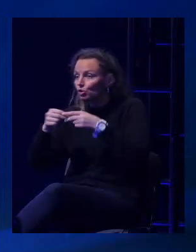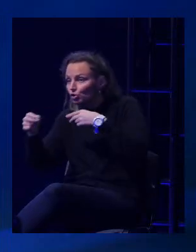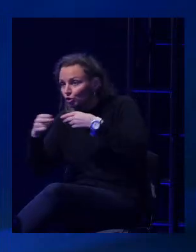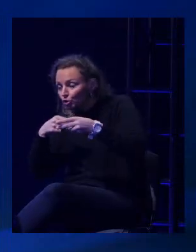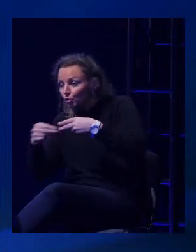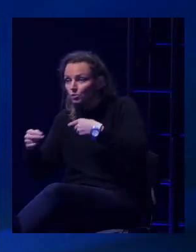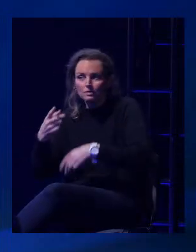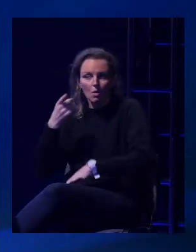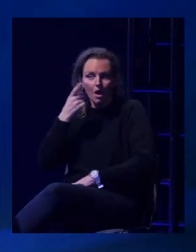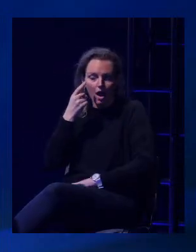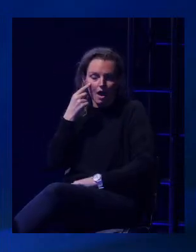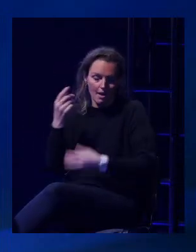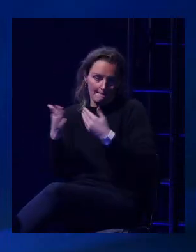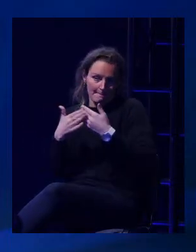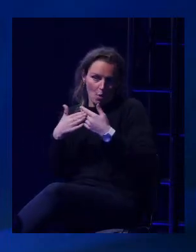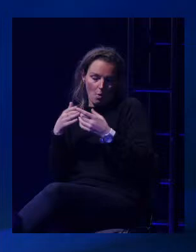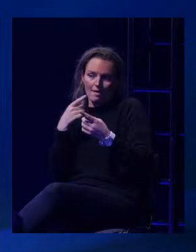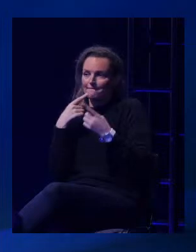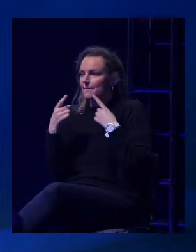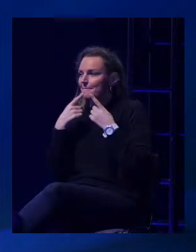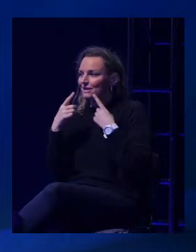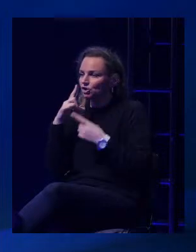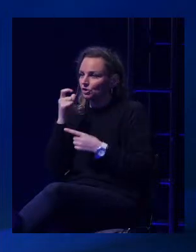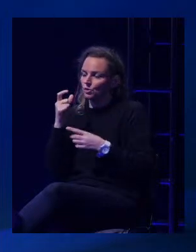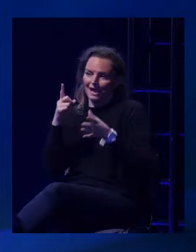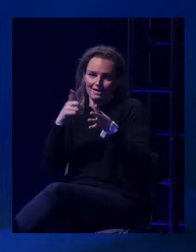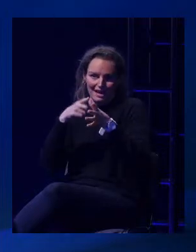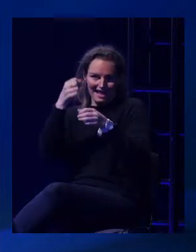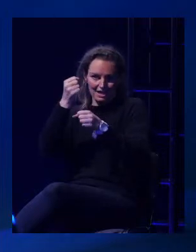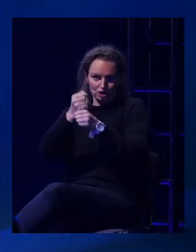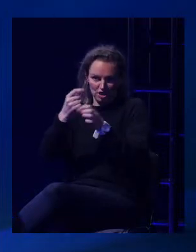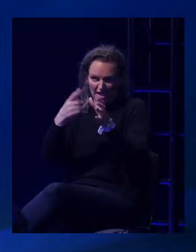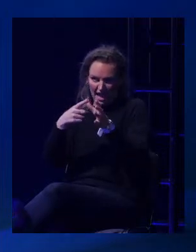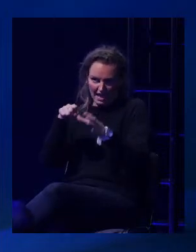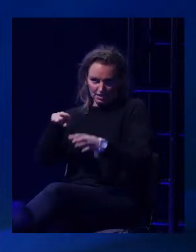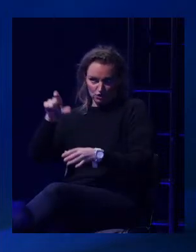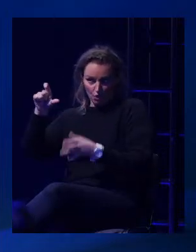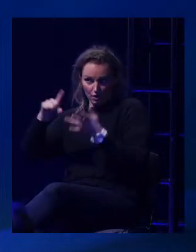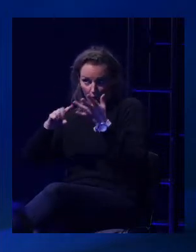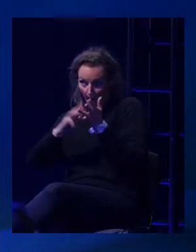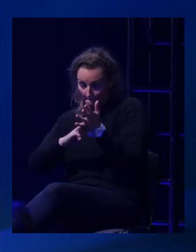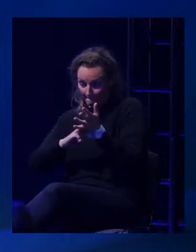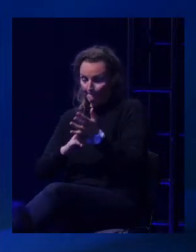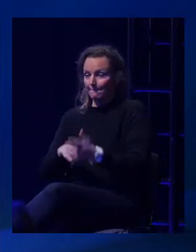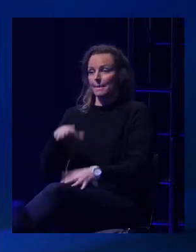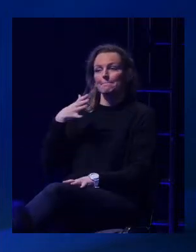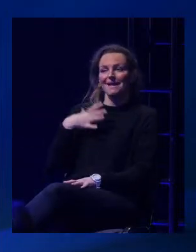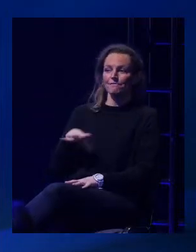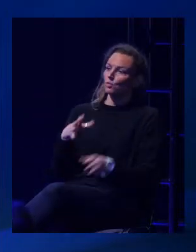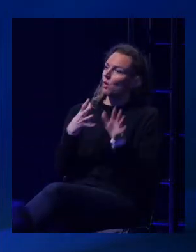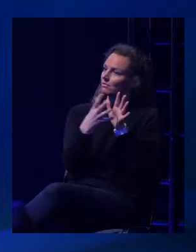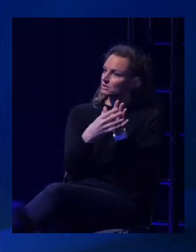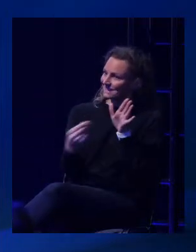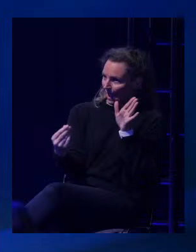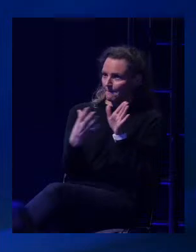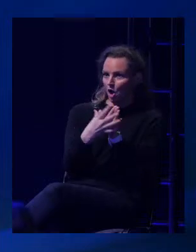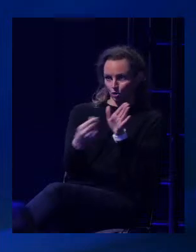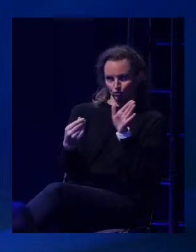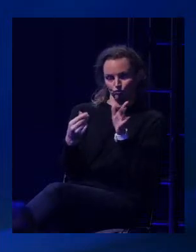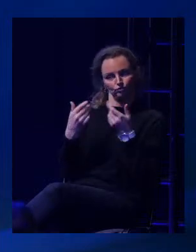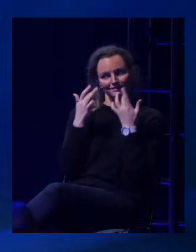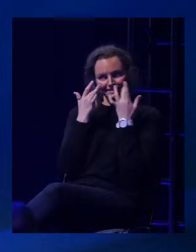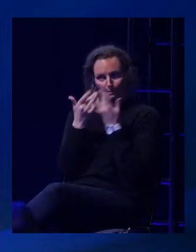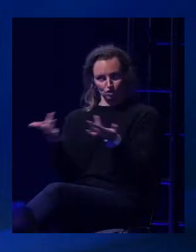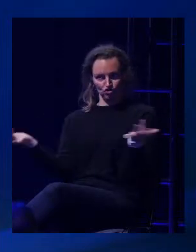more, you can go to aja.com. But if you want to get a demo and you're based here, people to talk to a Digibox. So please come over to the booth. They're able